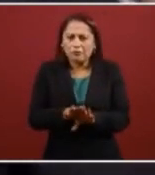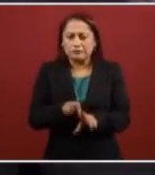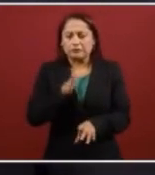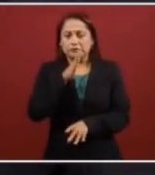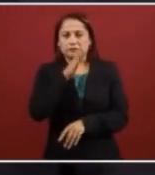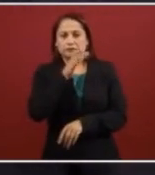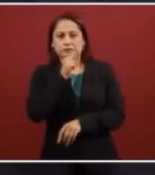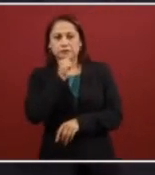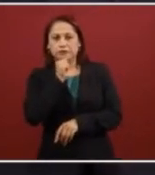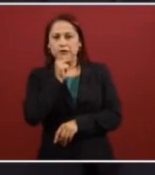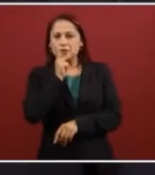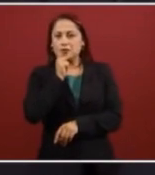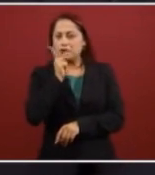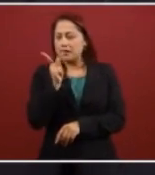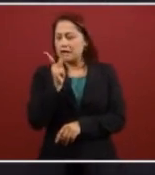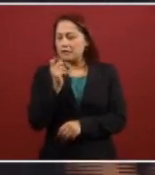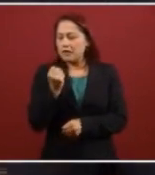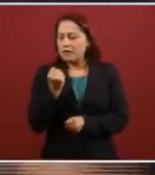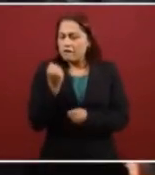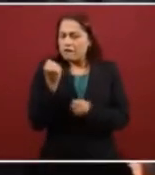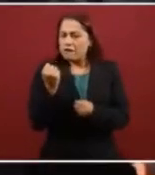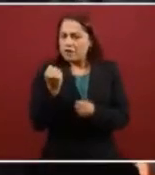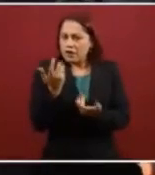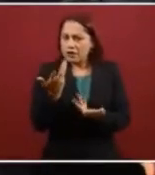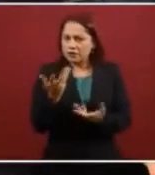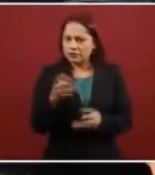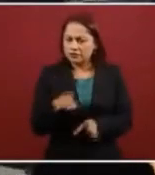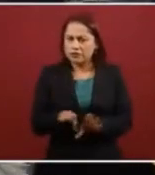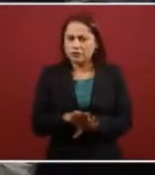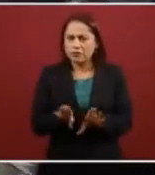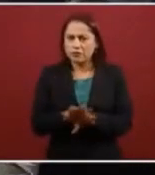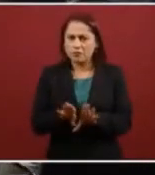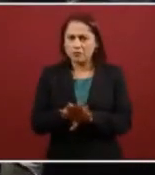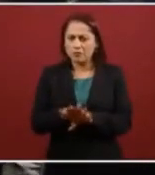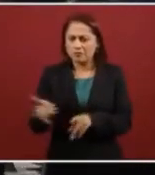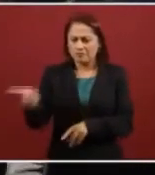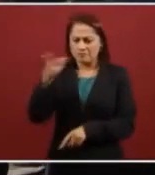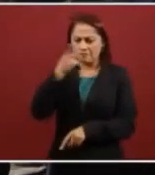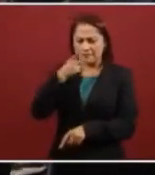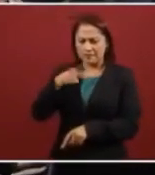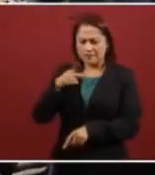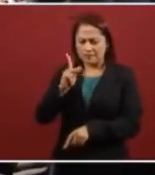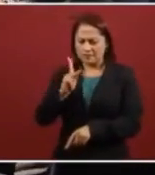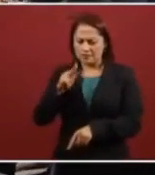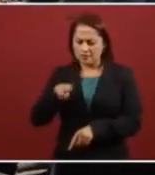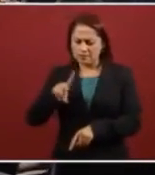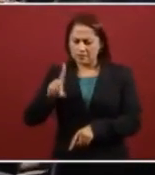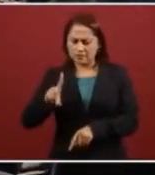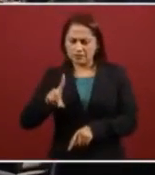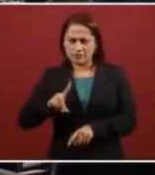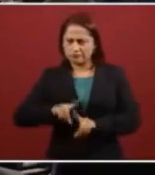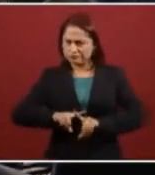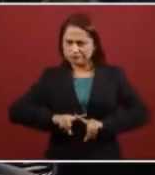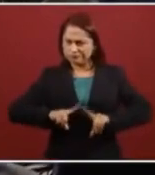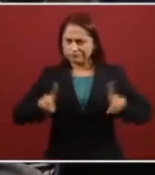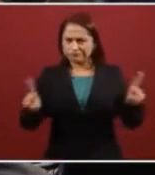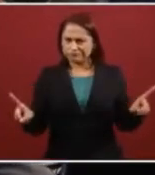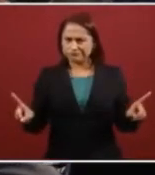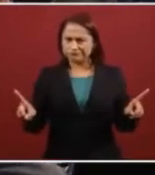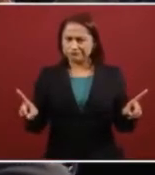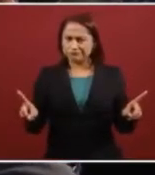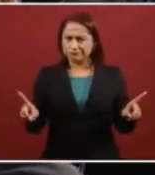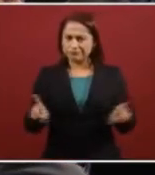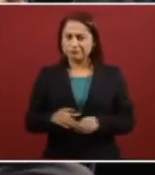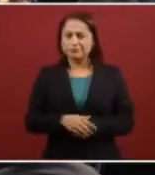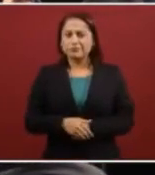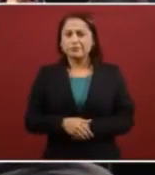How can you use these words? Eso no es un plan de desarrollo. That's not a development plan. ¿Por qué?